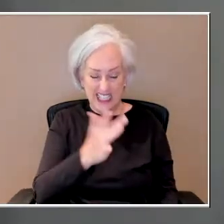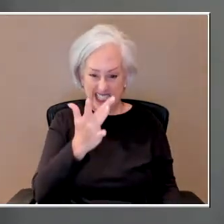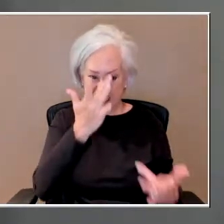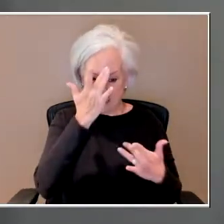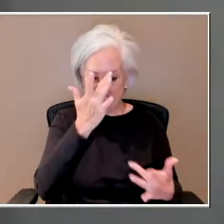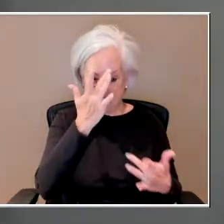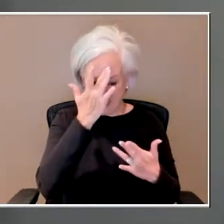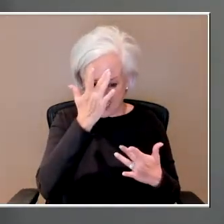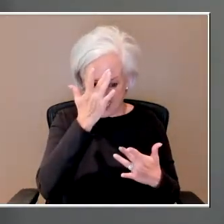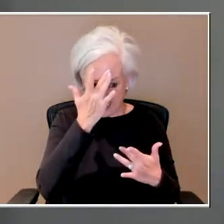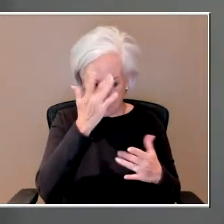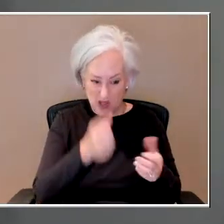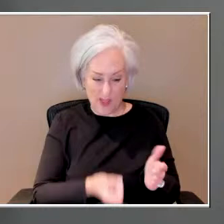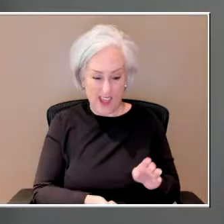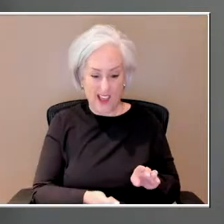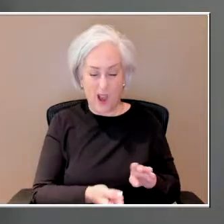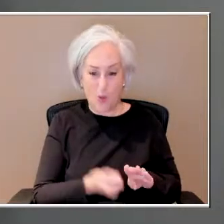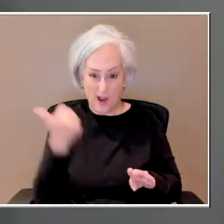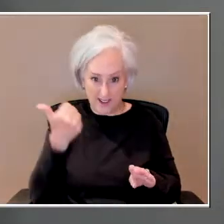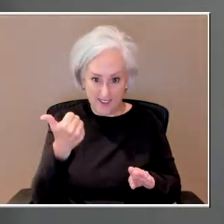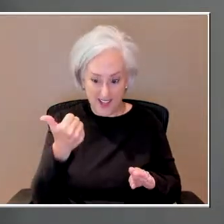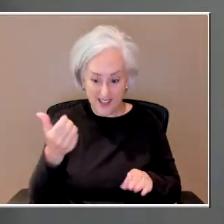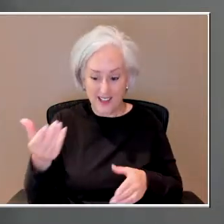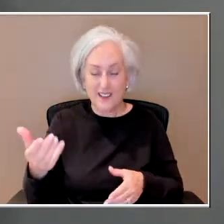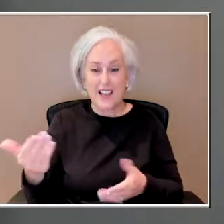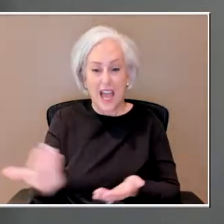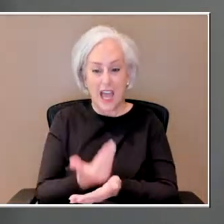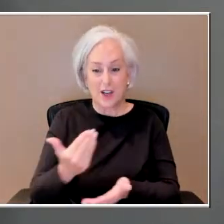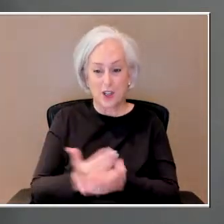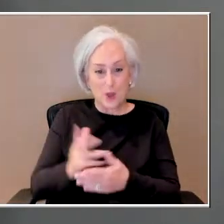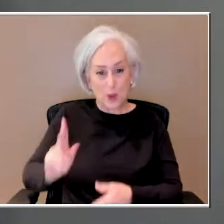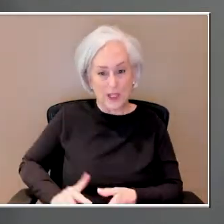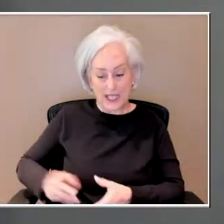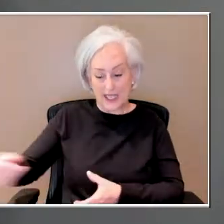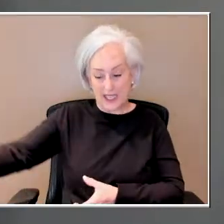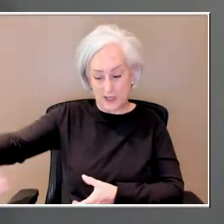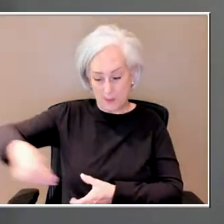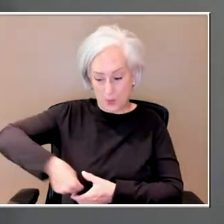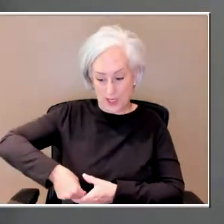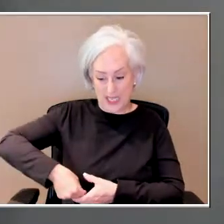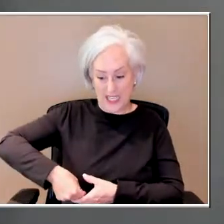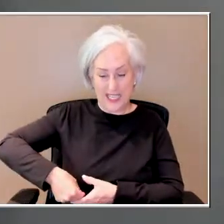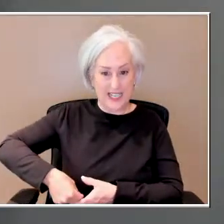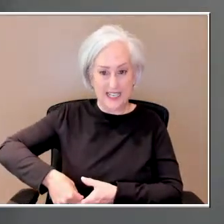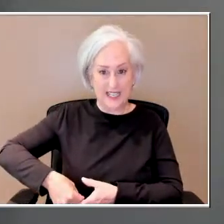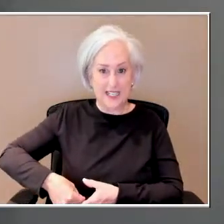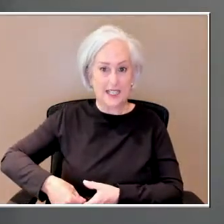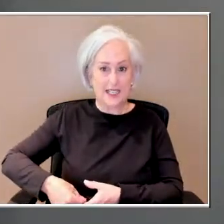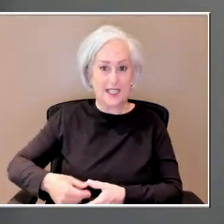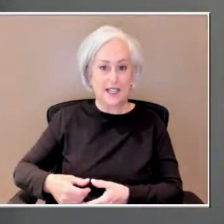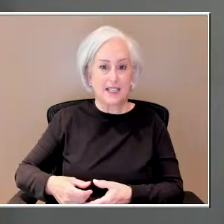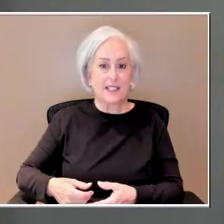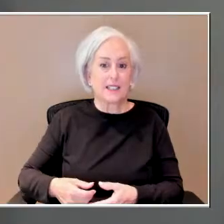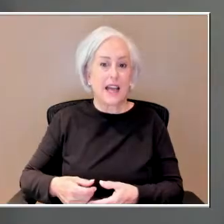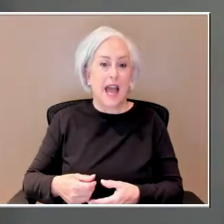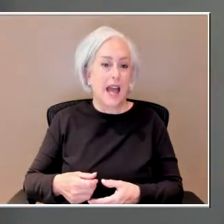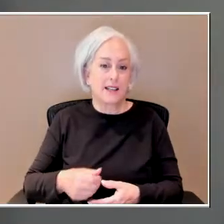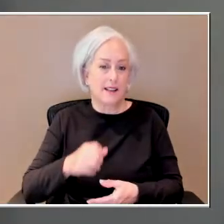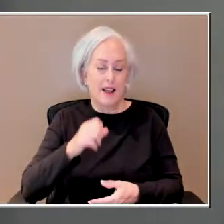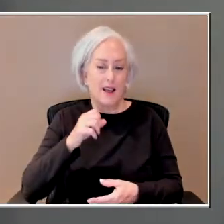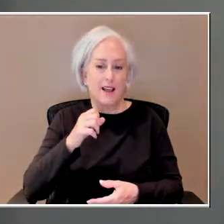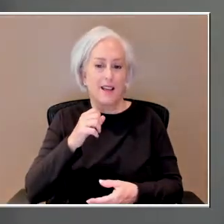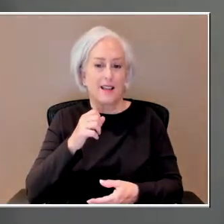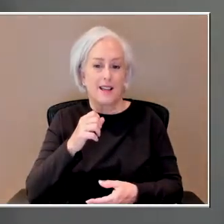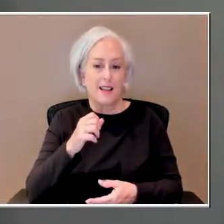gave me a new one, and they didn't want to give that other one to my mom.